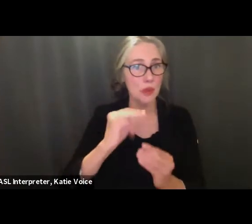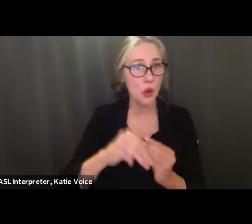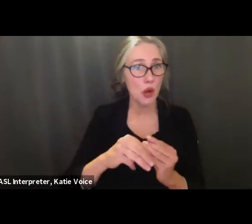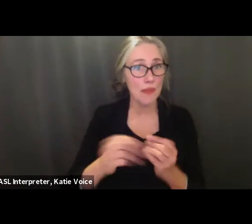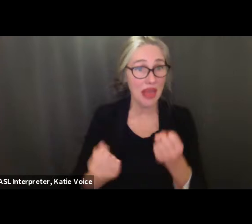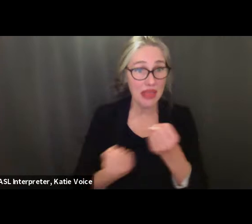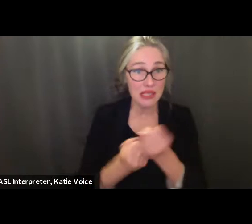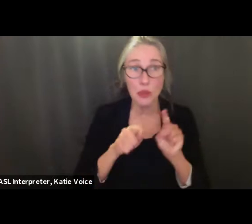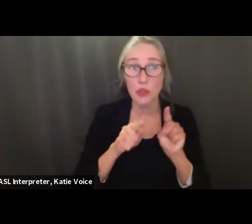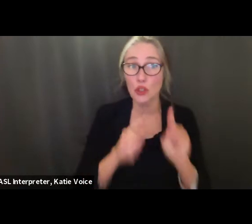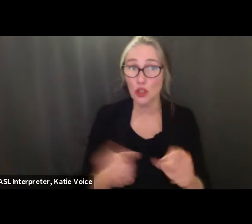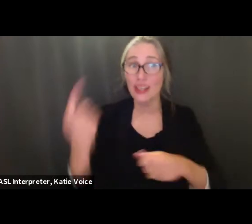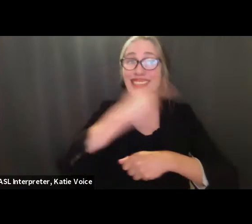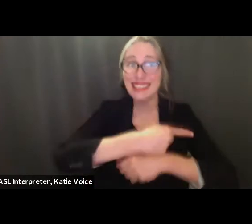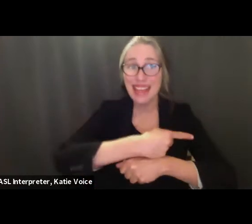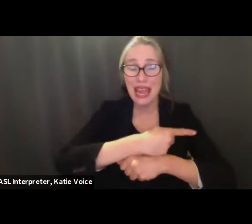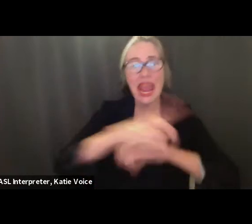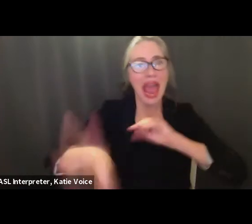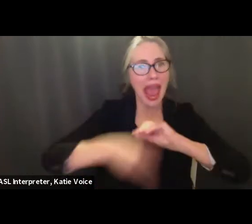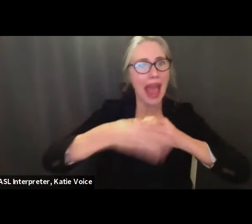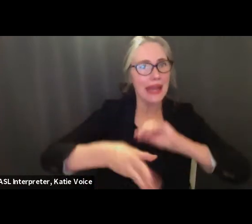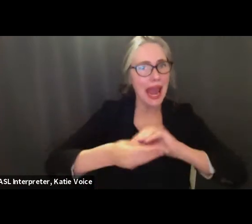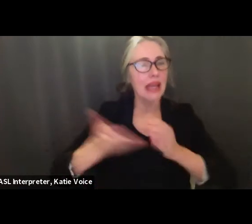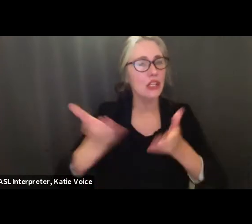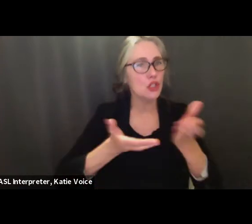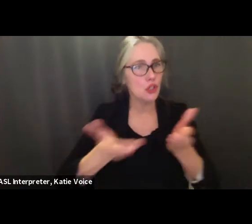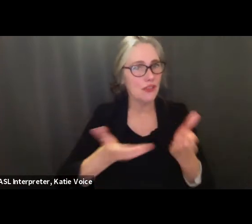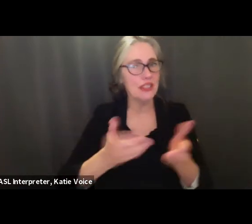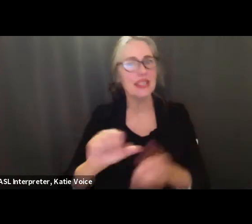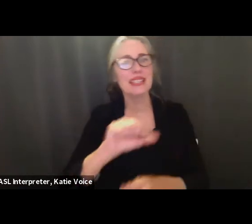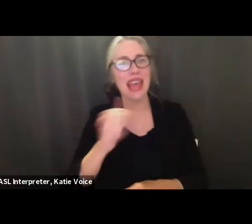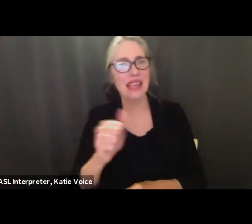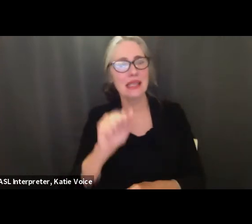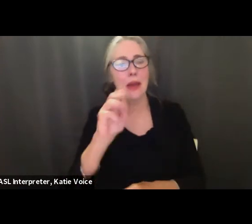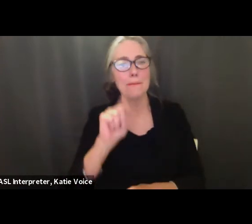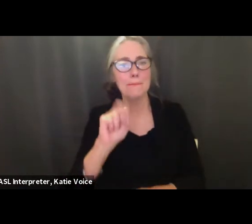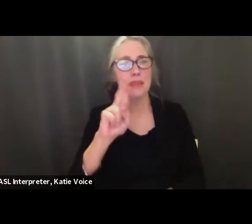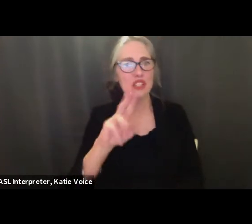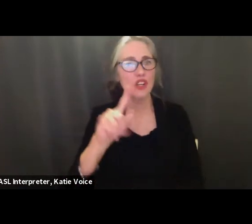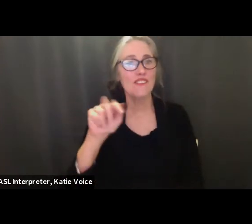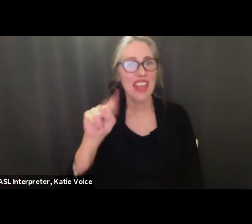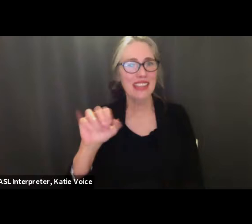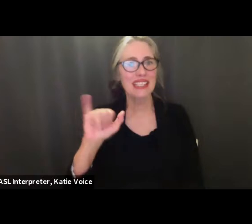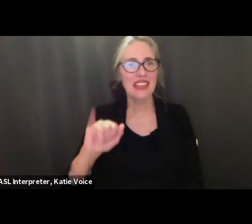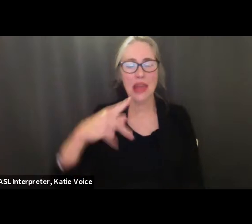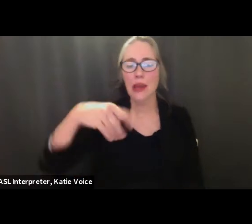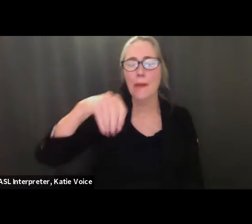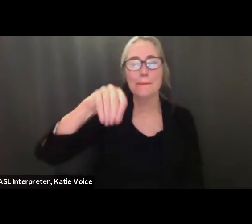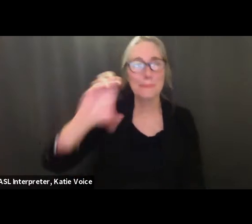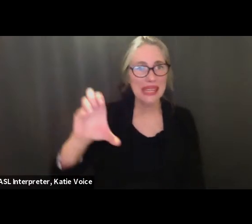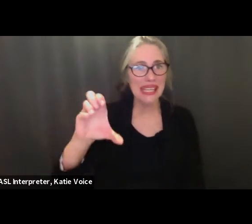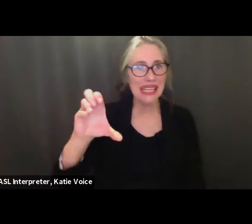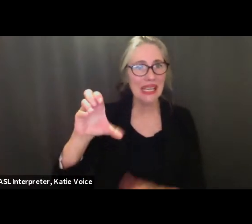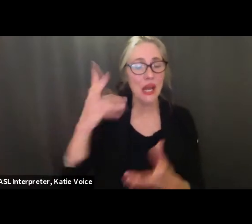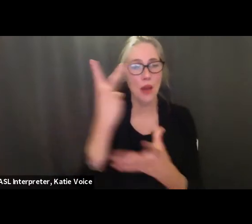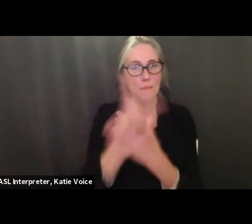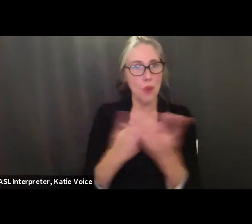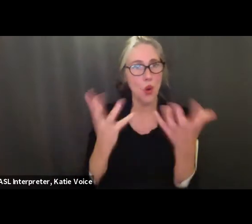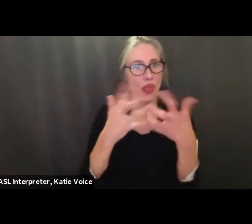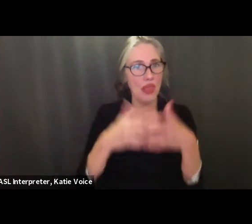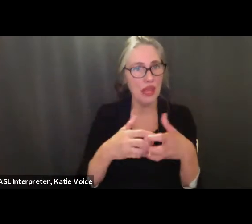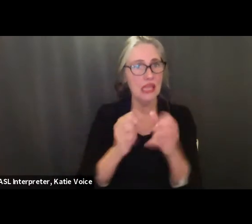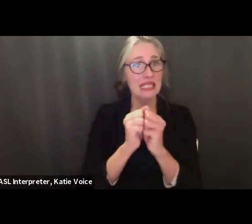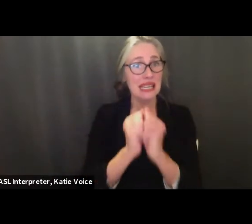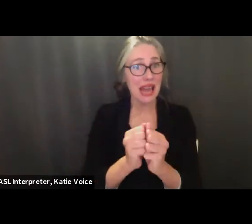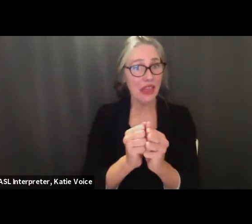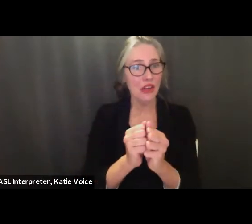the day with the wraparound kinds of services, as Mr. Vance described them, that PEAK provides. so that those are really articulating well. So continue